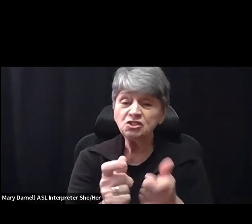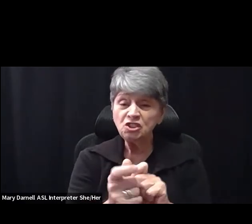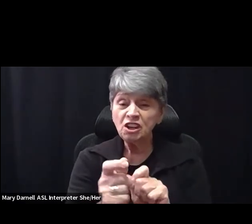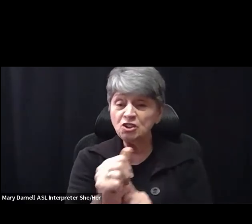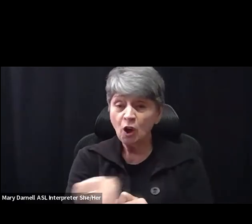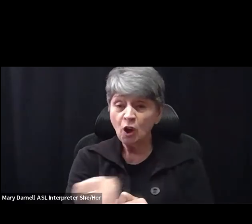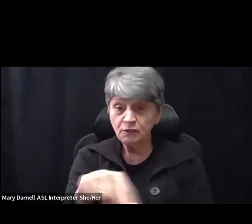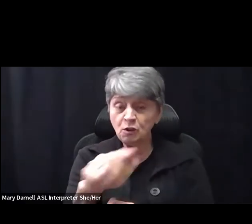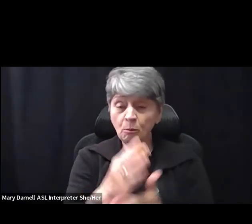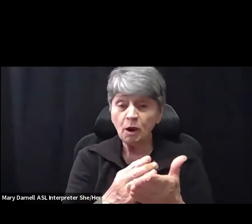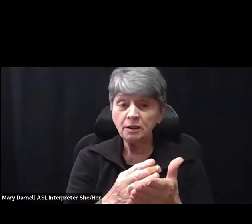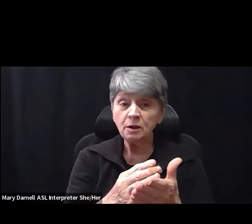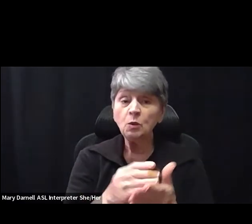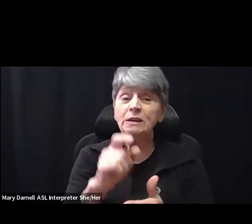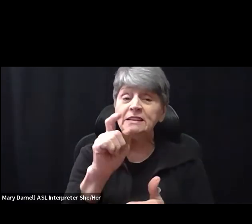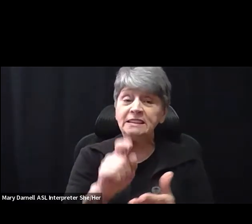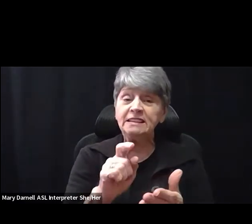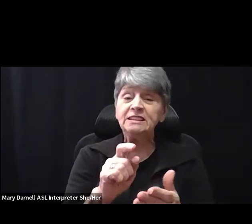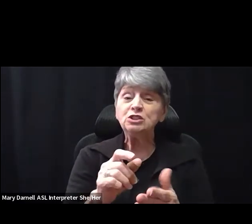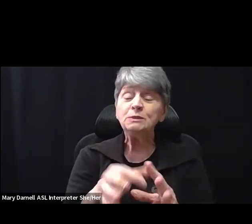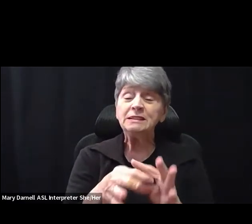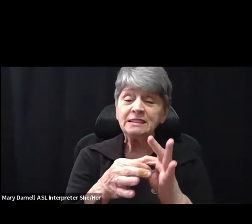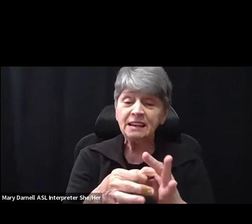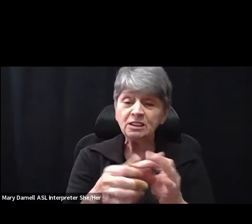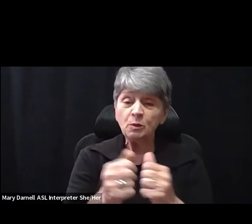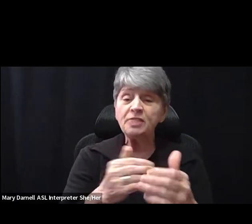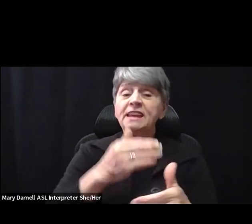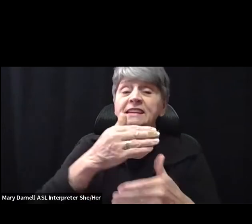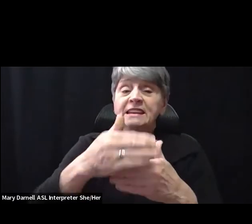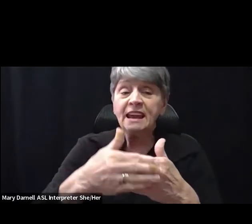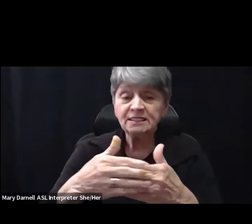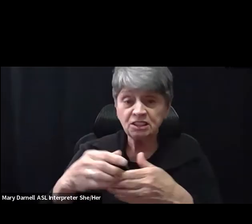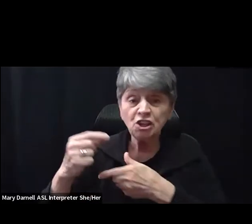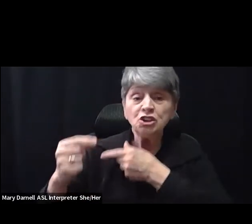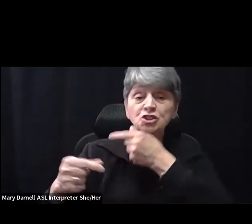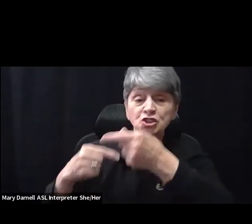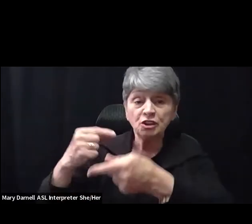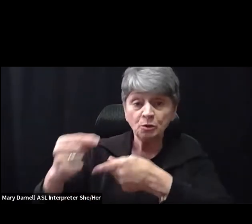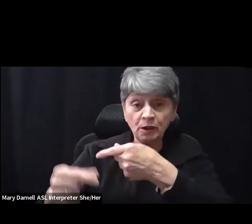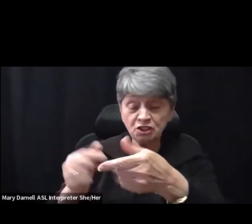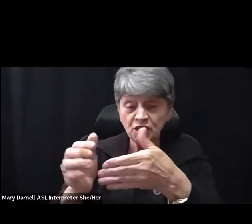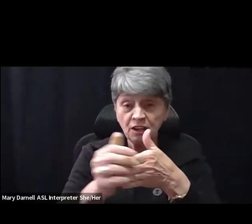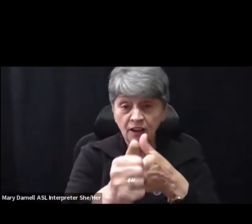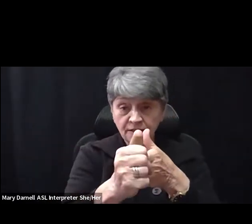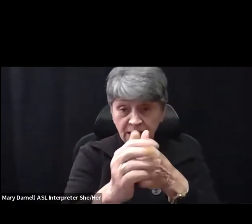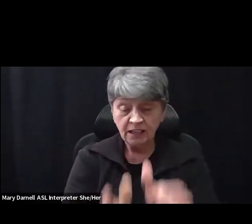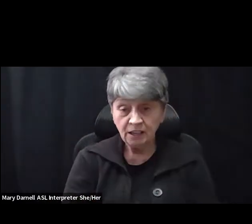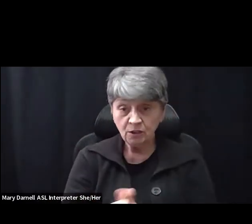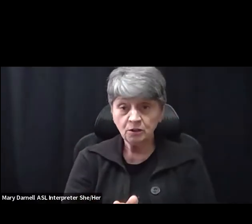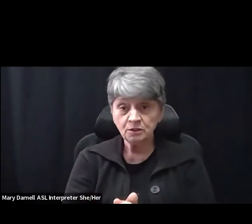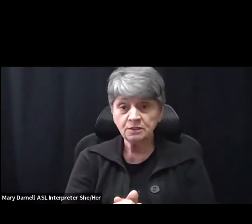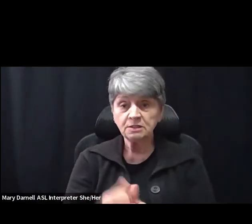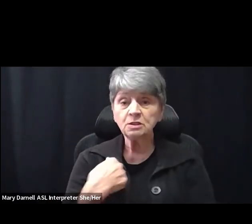the next generation of leaders, right? And we've actually started a next generation fund at Americans United. We are doing this